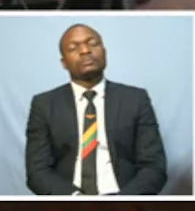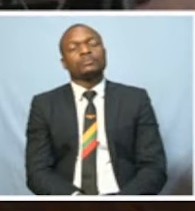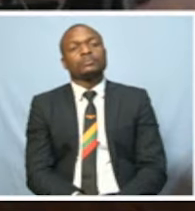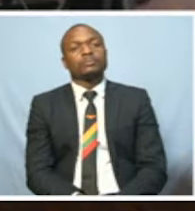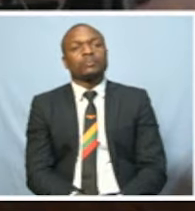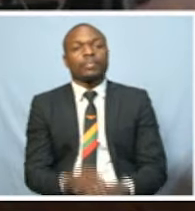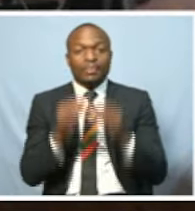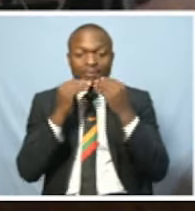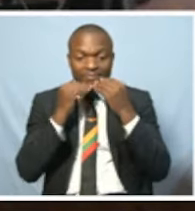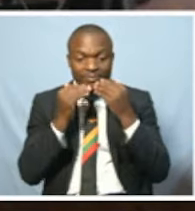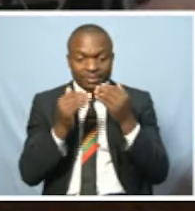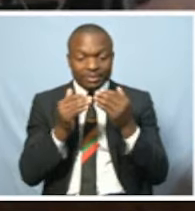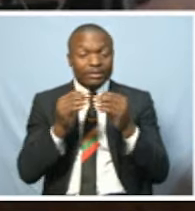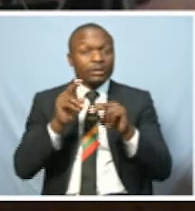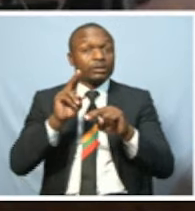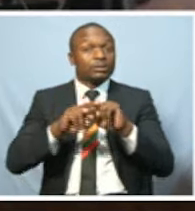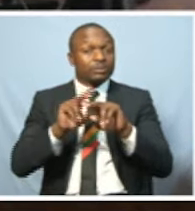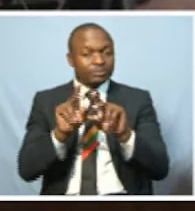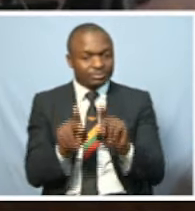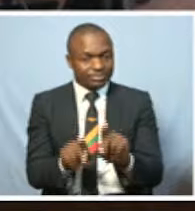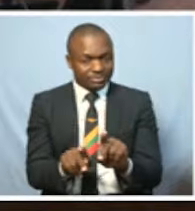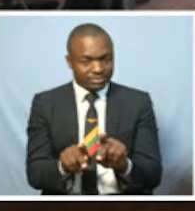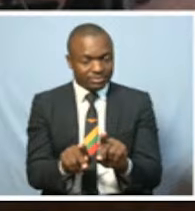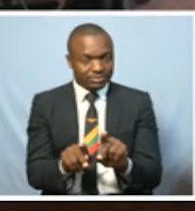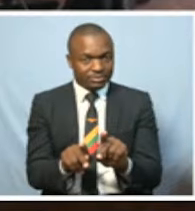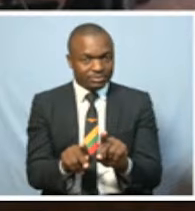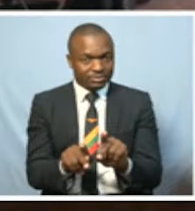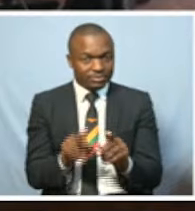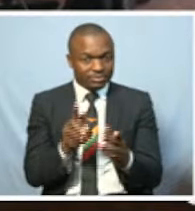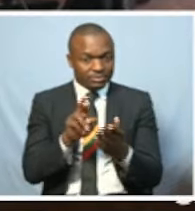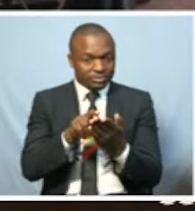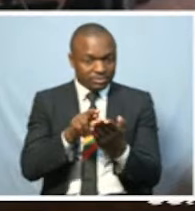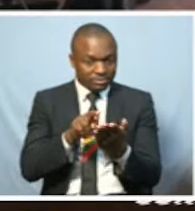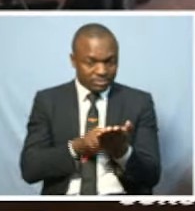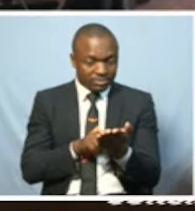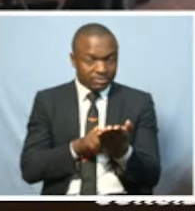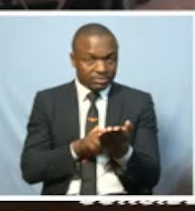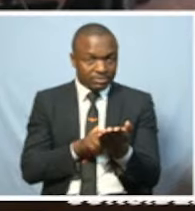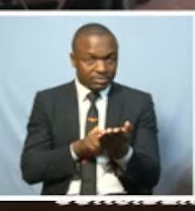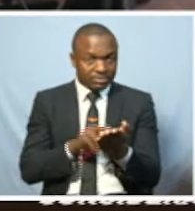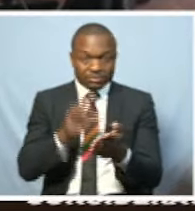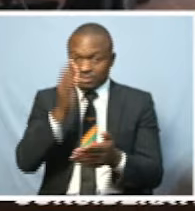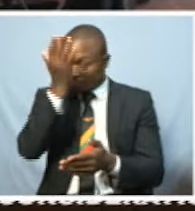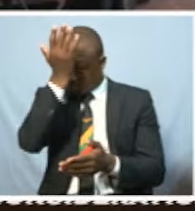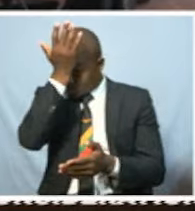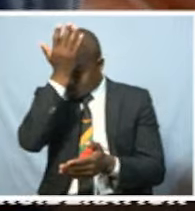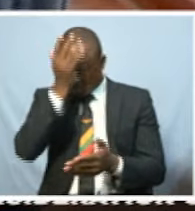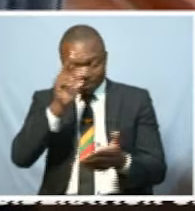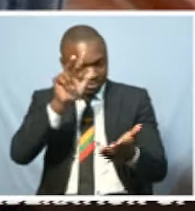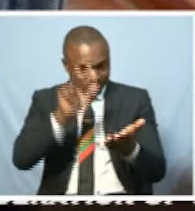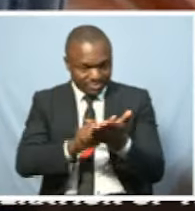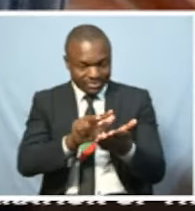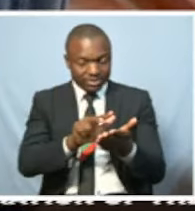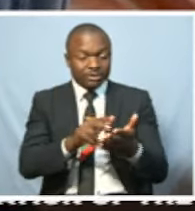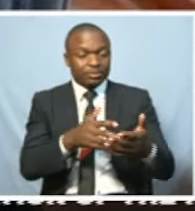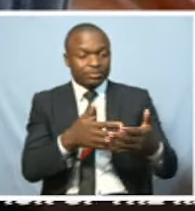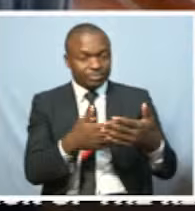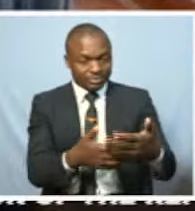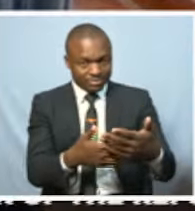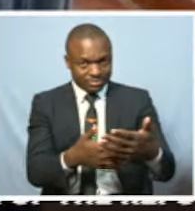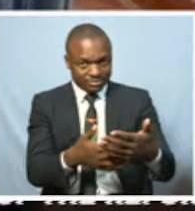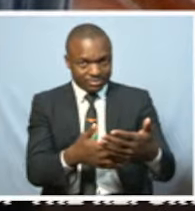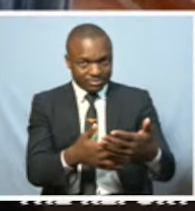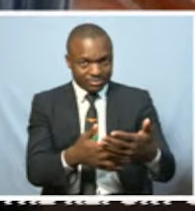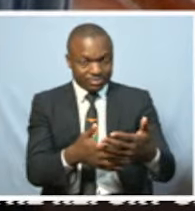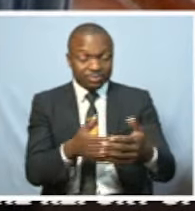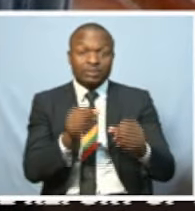Thank you, Chair. What we are reporting is that on the day of signing the document, it is